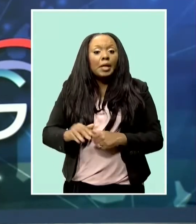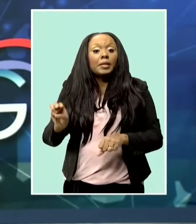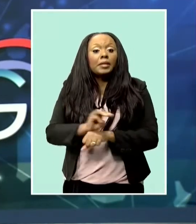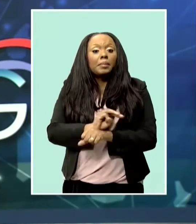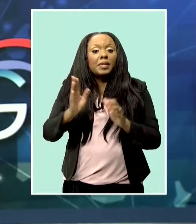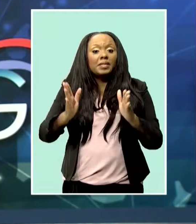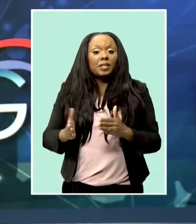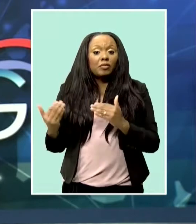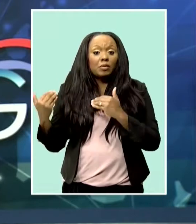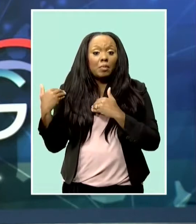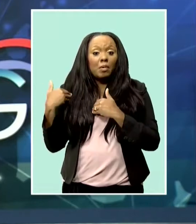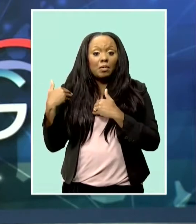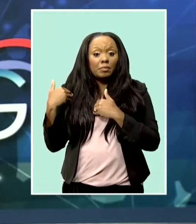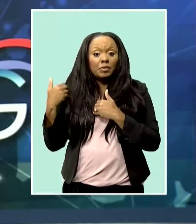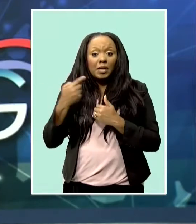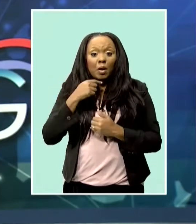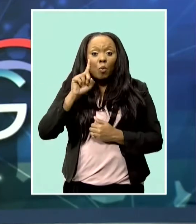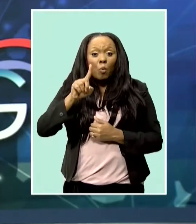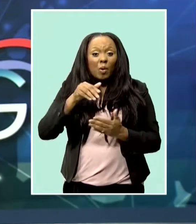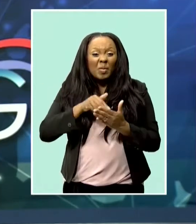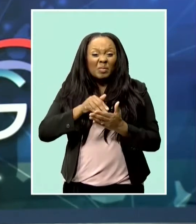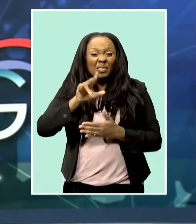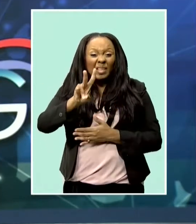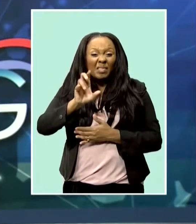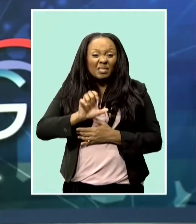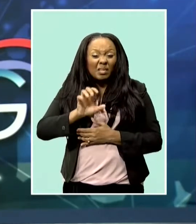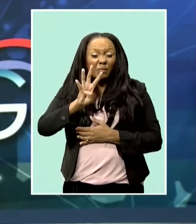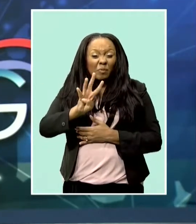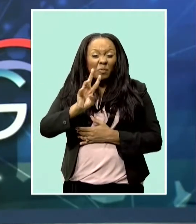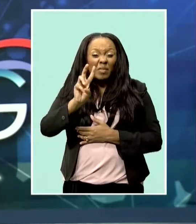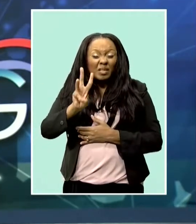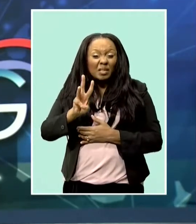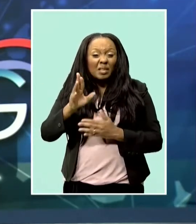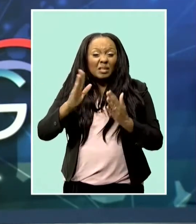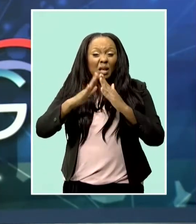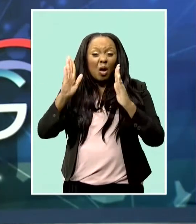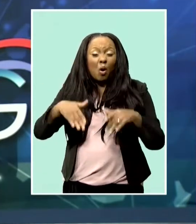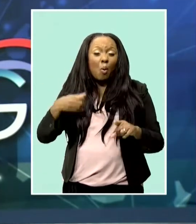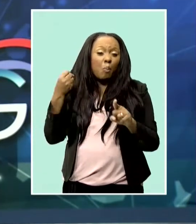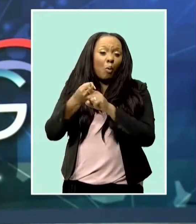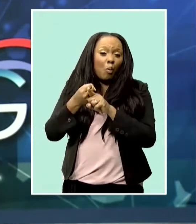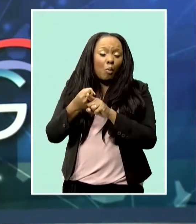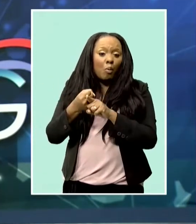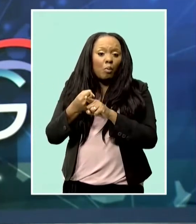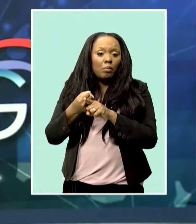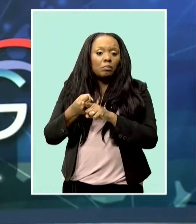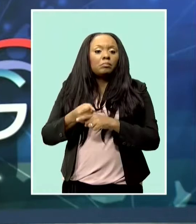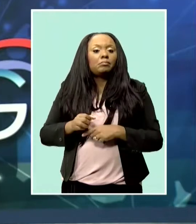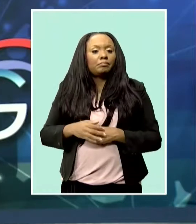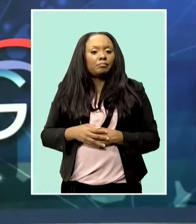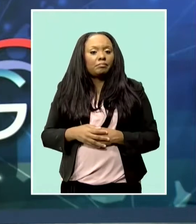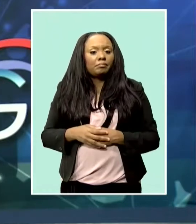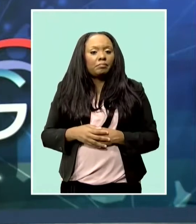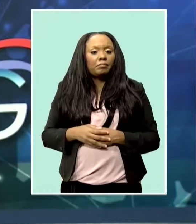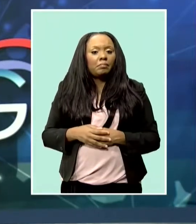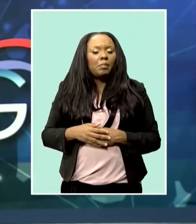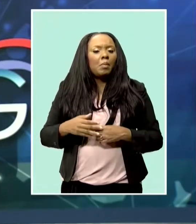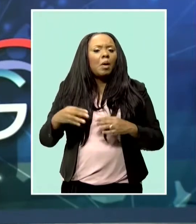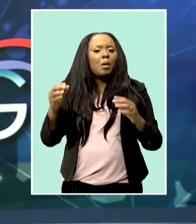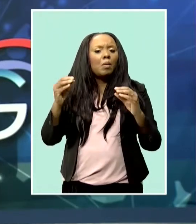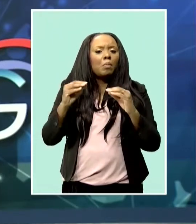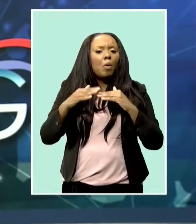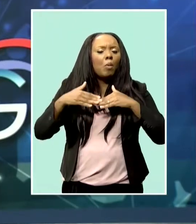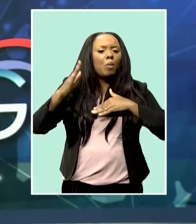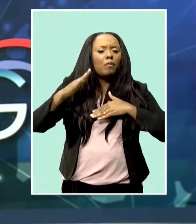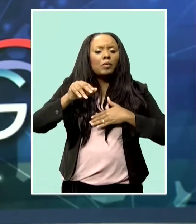1,746 homes were impacted all across the island. According to him, over 200 Barbadians were provided with materials to complete their